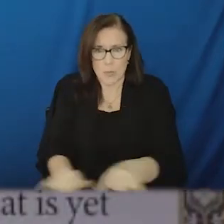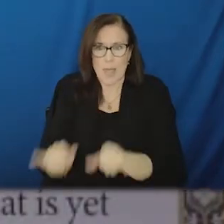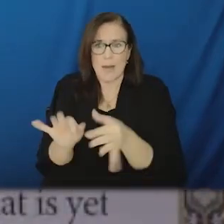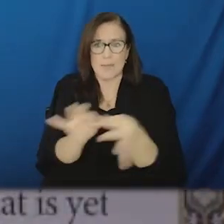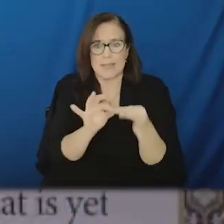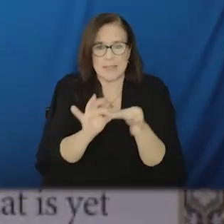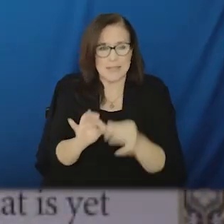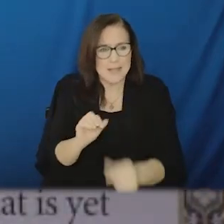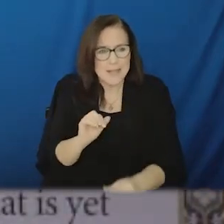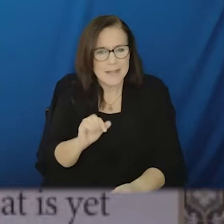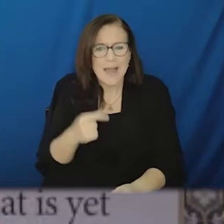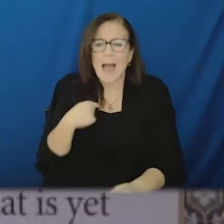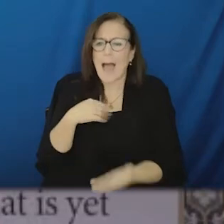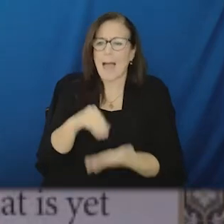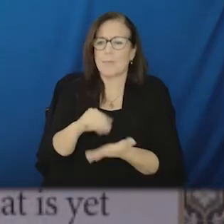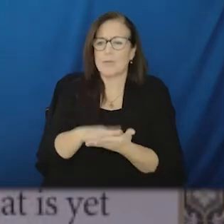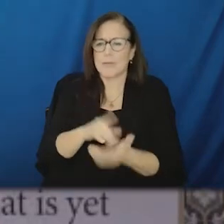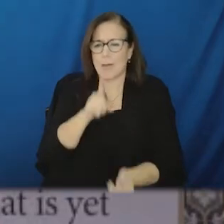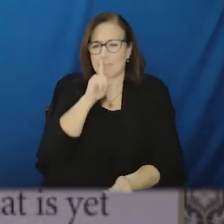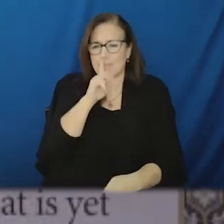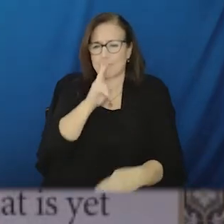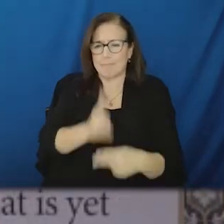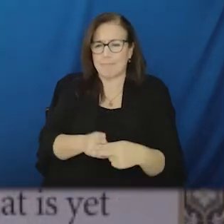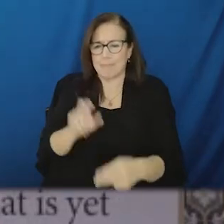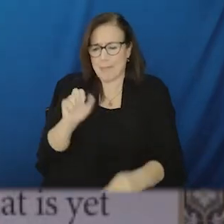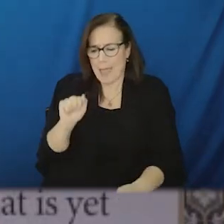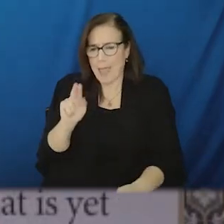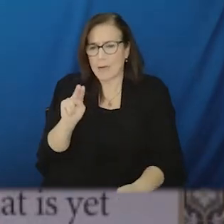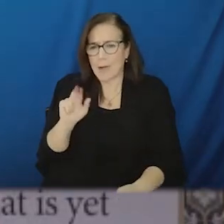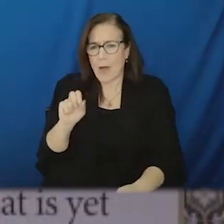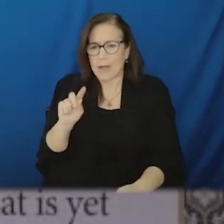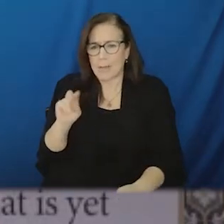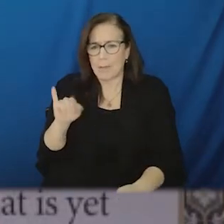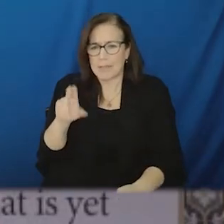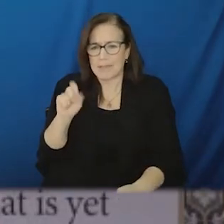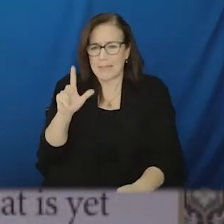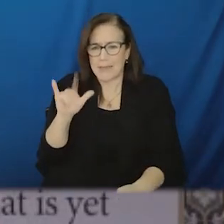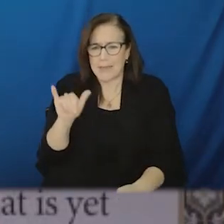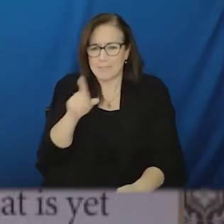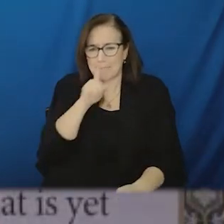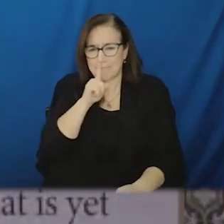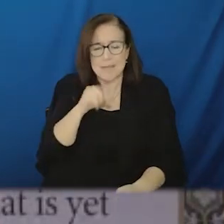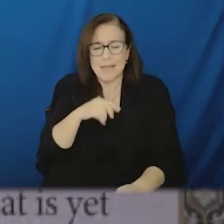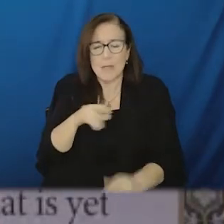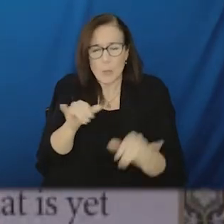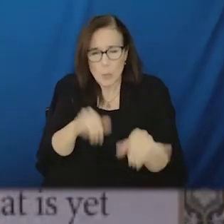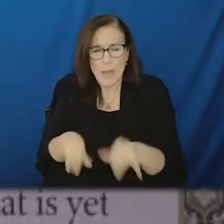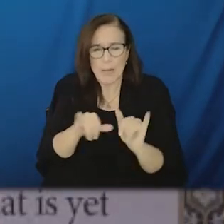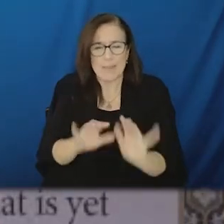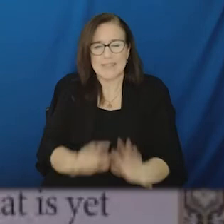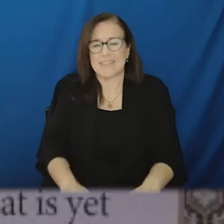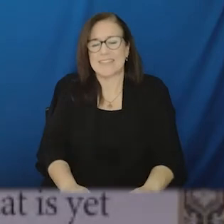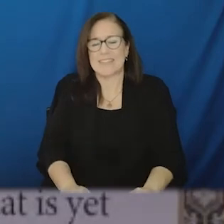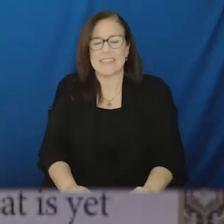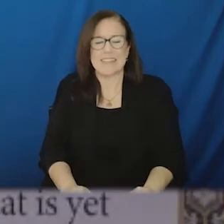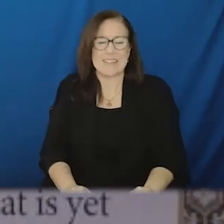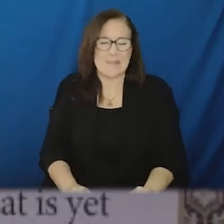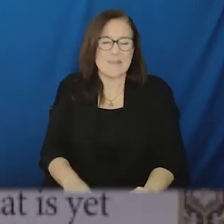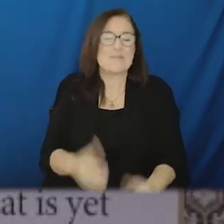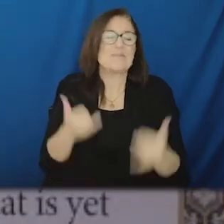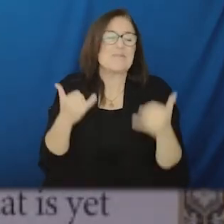unanimously. I wrote anonymously. Woo! Unanimously. Thank you. That takes us now